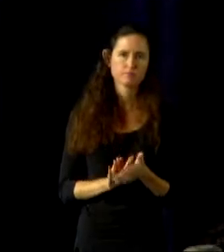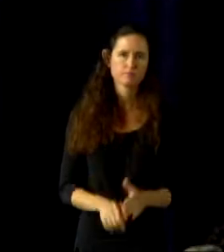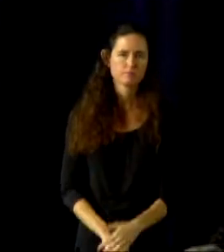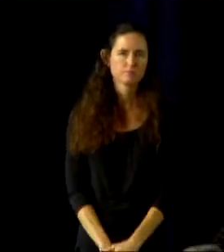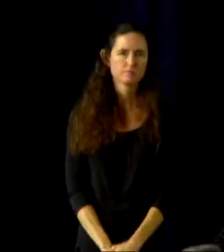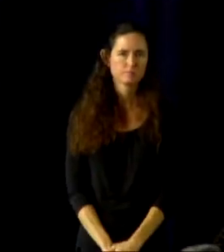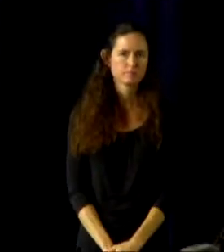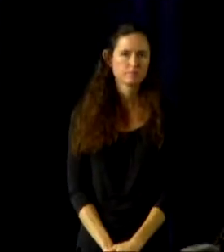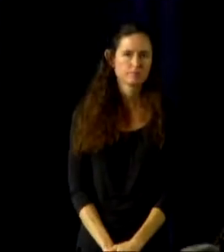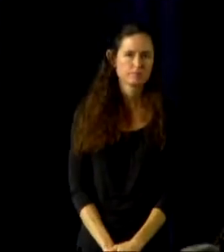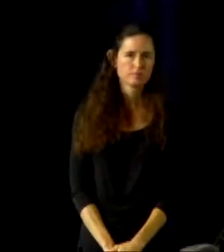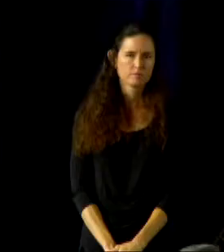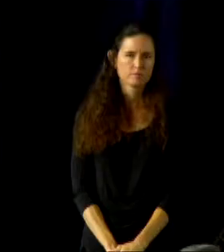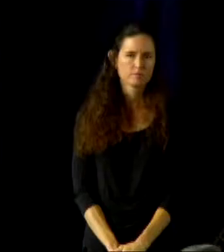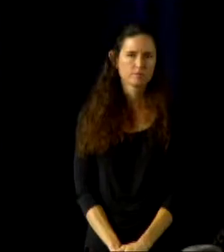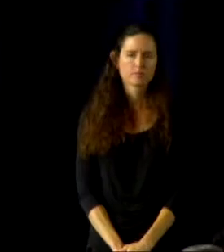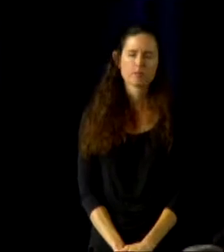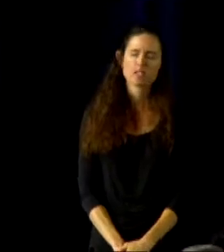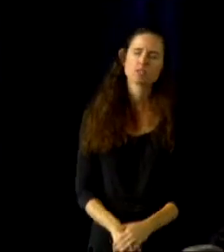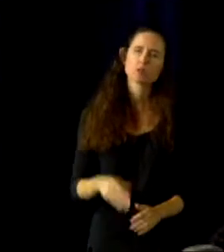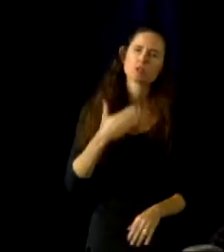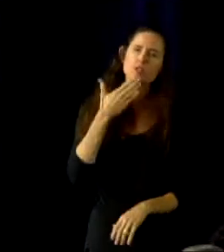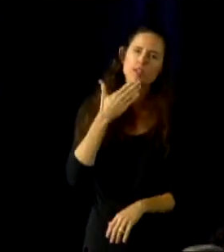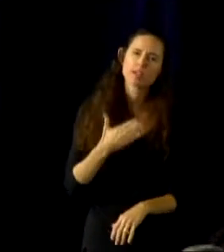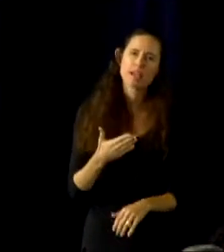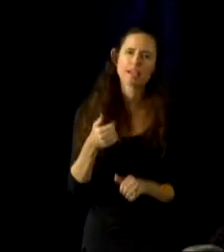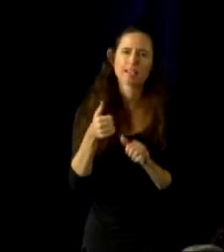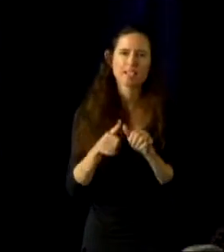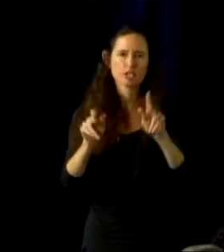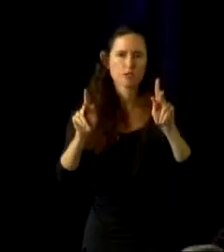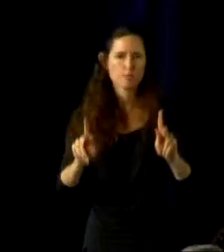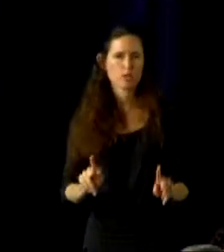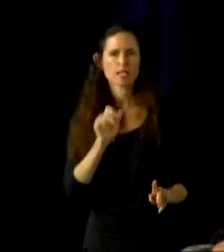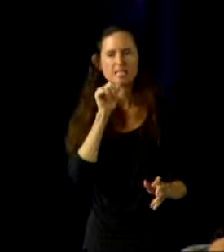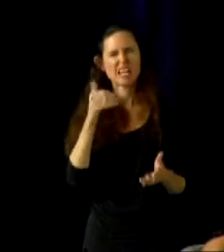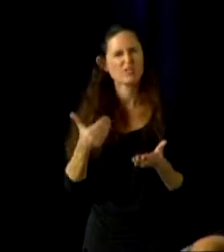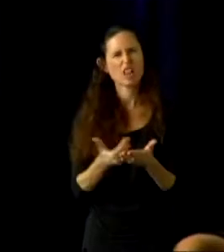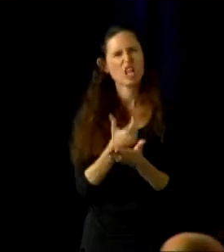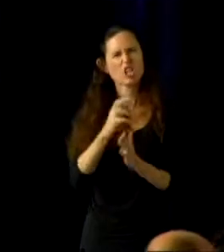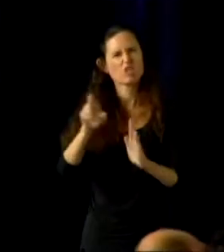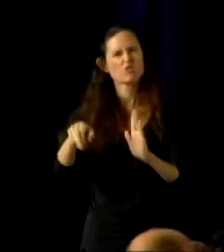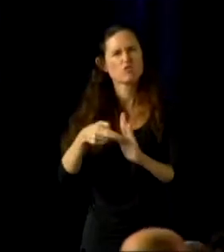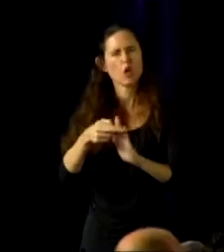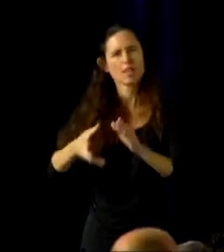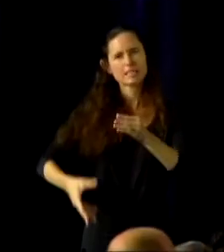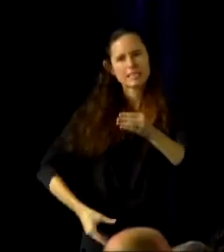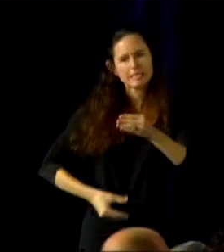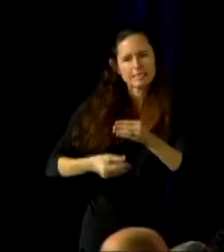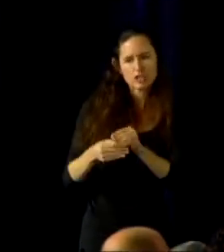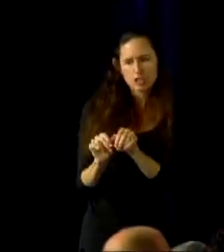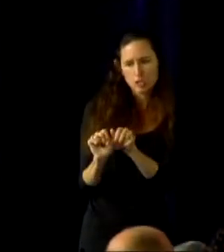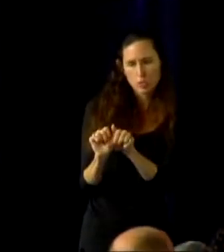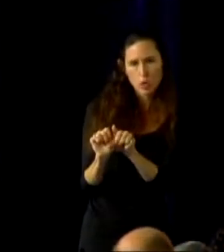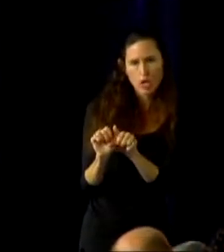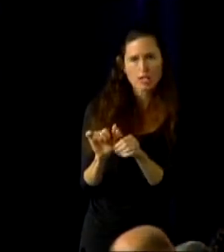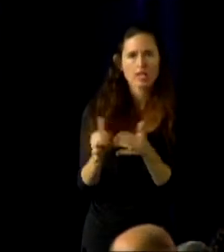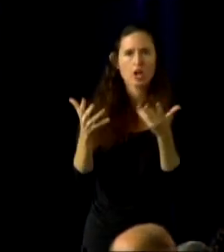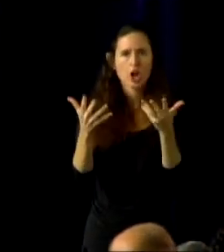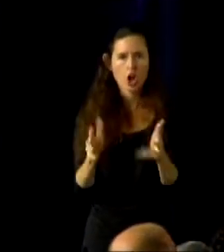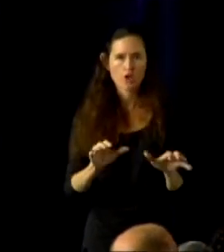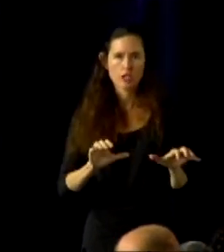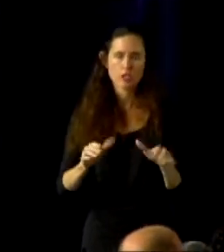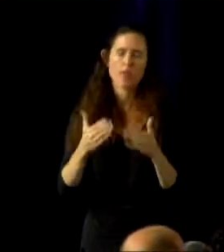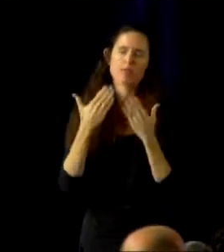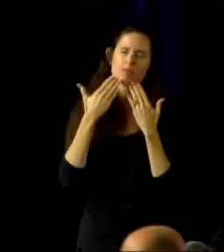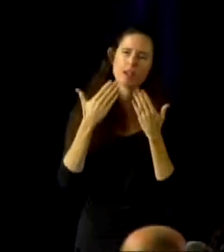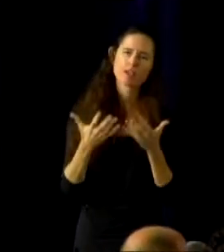And personally, let me just thank each of them for, this is not a new role for them. This is in addition to the work they are already doing. So I want to